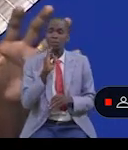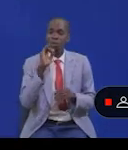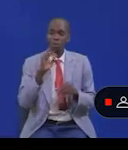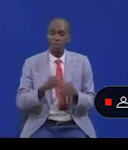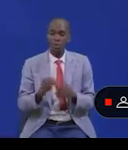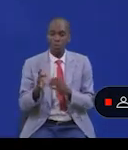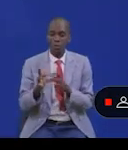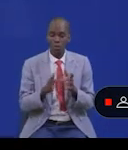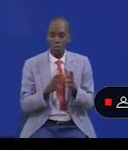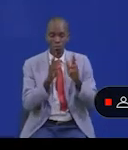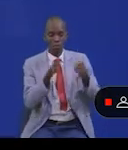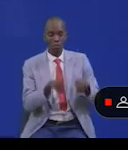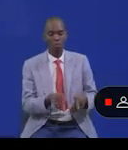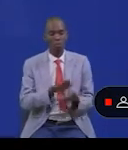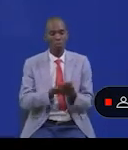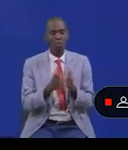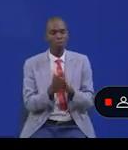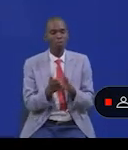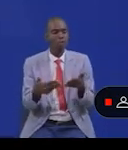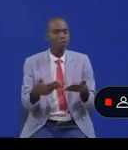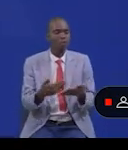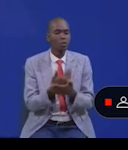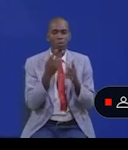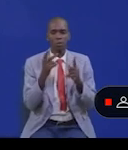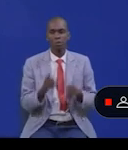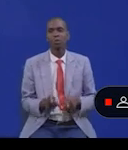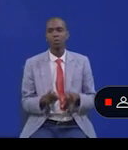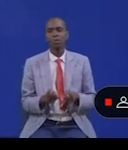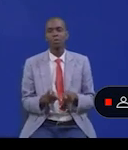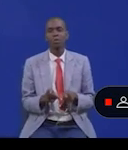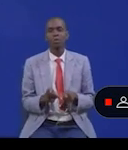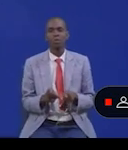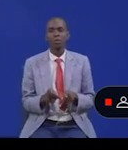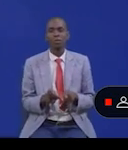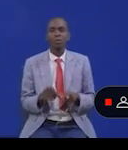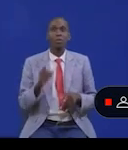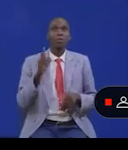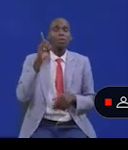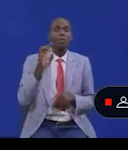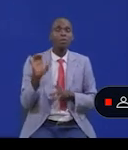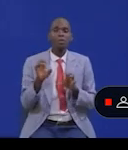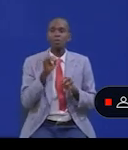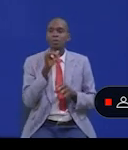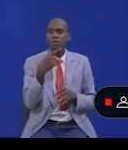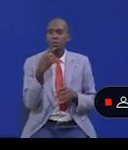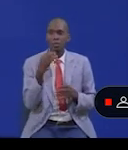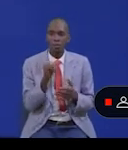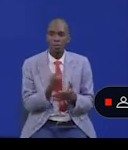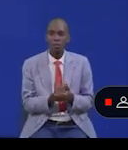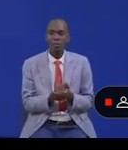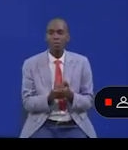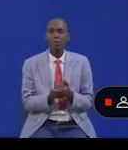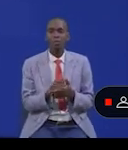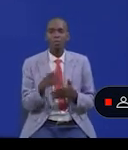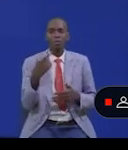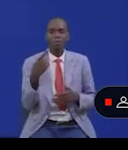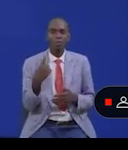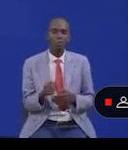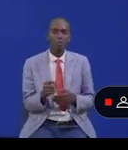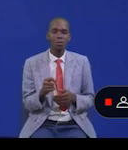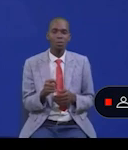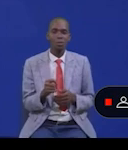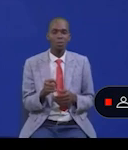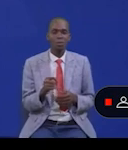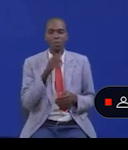creation. The old has gone and the new has come. It did not say that the old will slowly go away and the new will slowly come